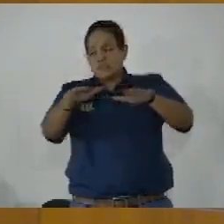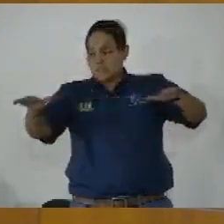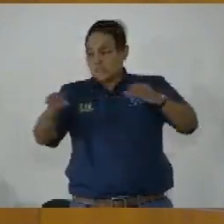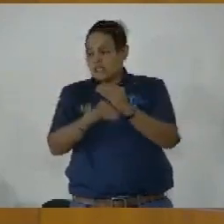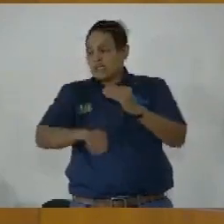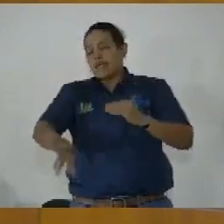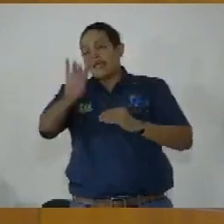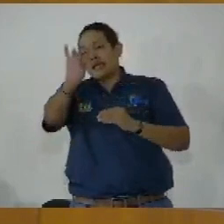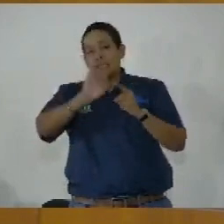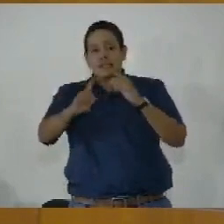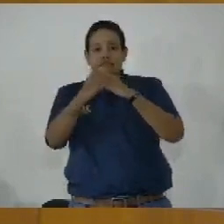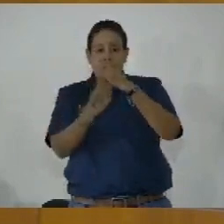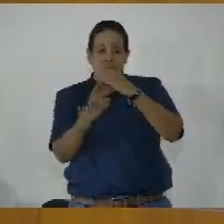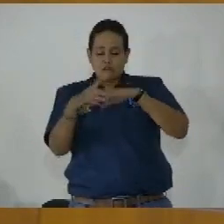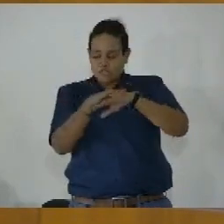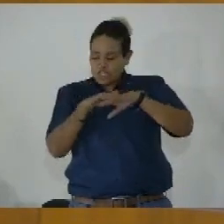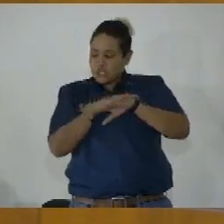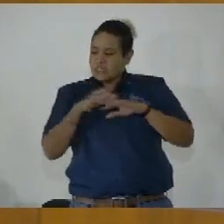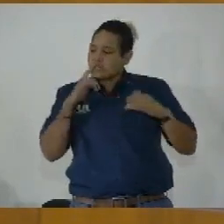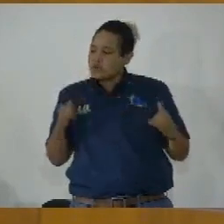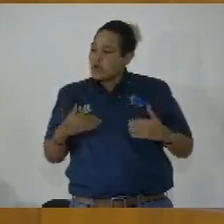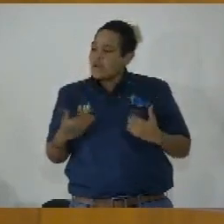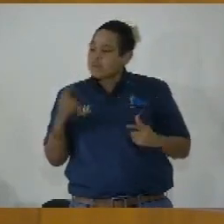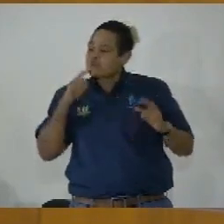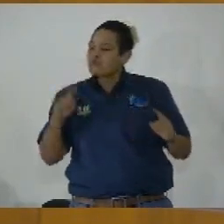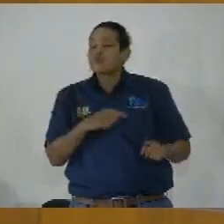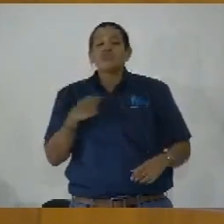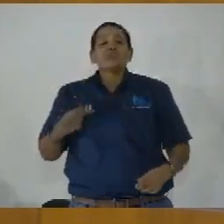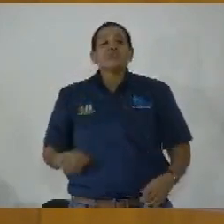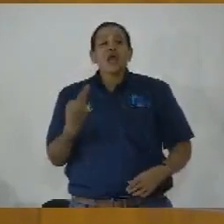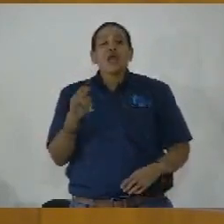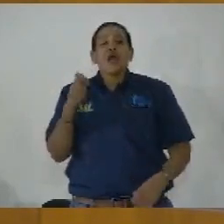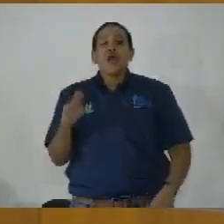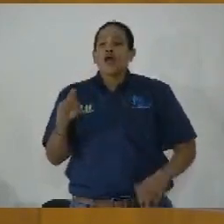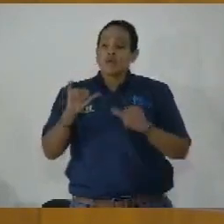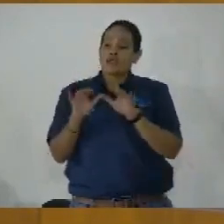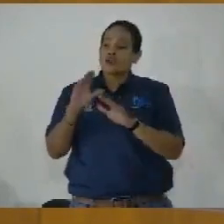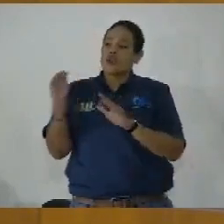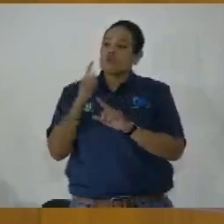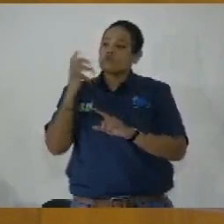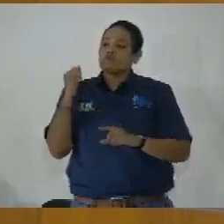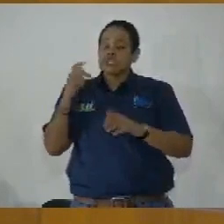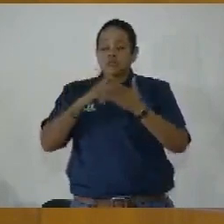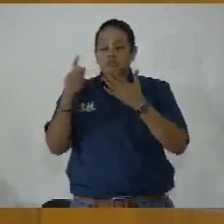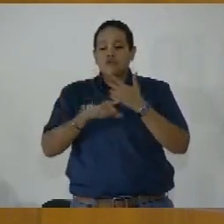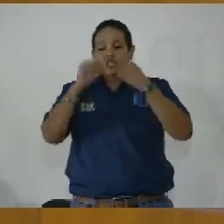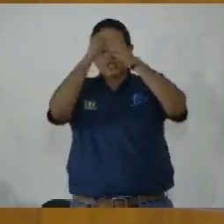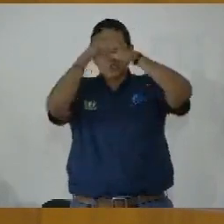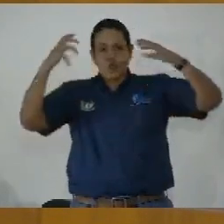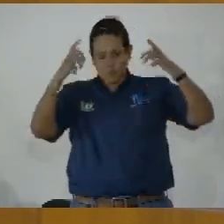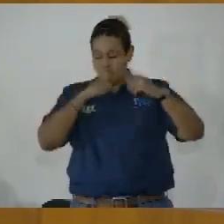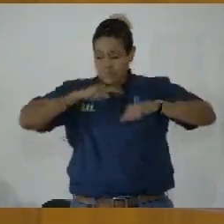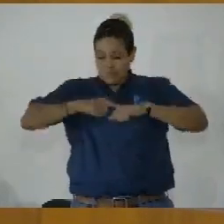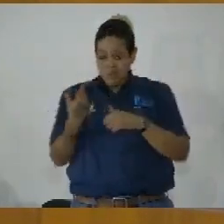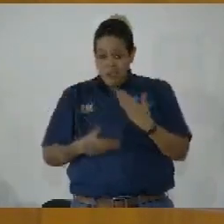8 parishes. I'm pleased to report that China Harbour Engineering has received the project scope and has